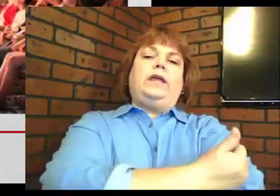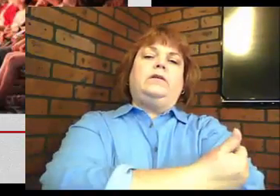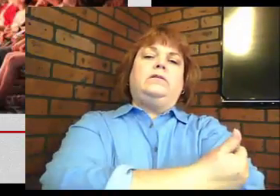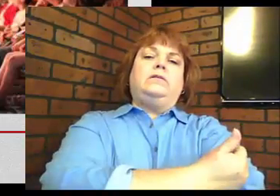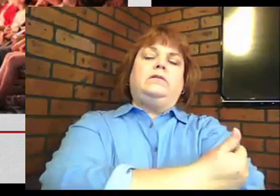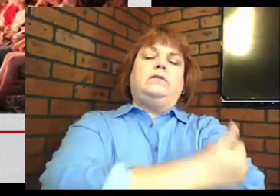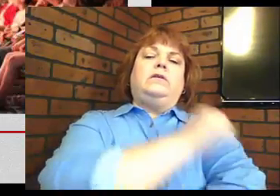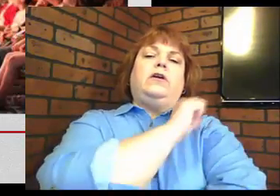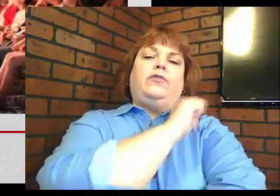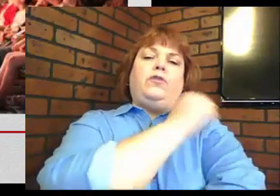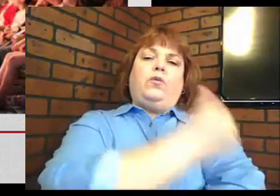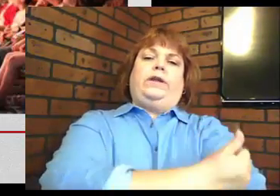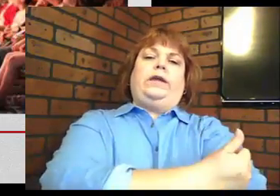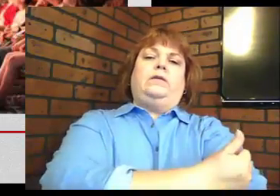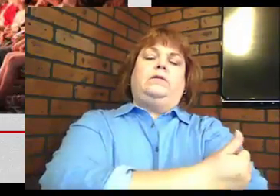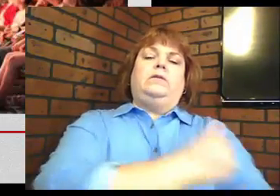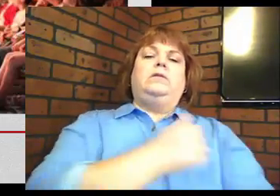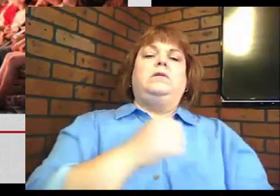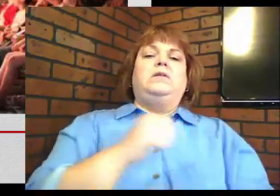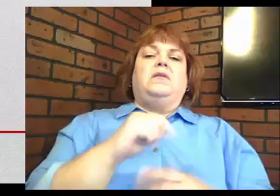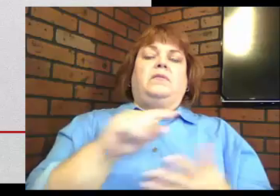speaker.